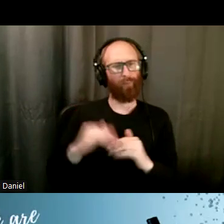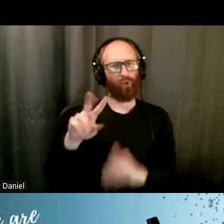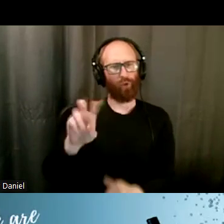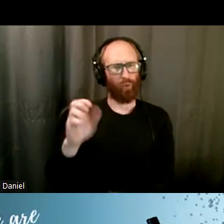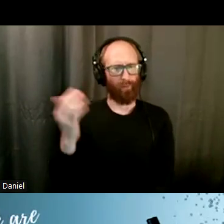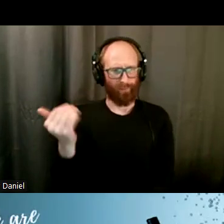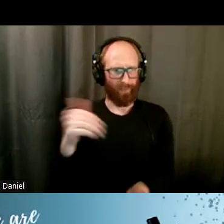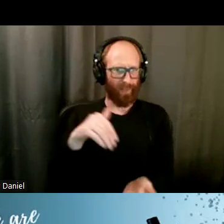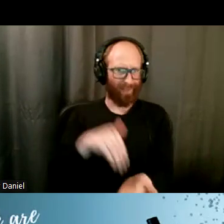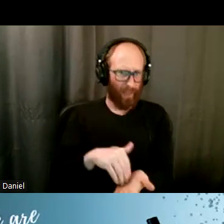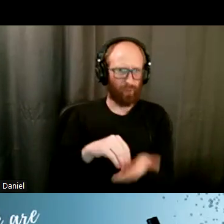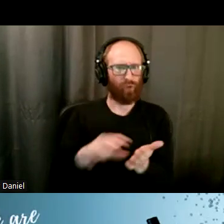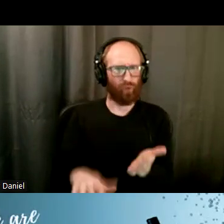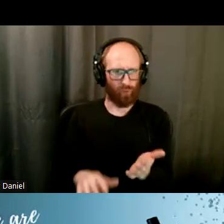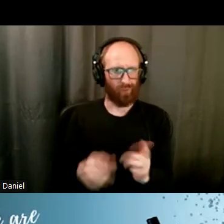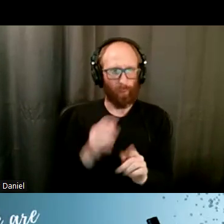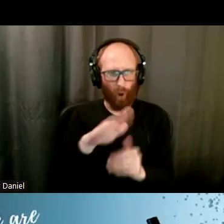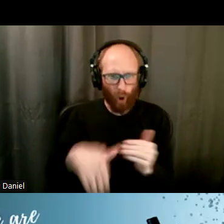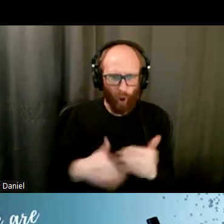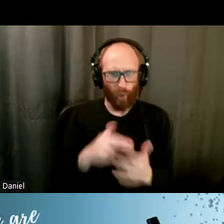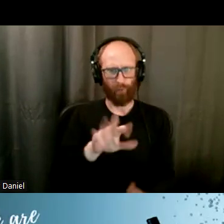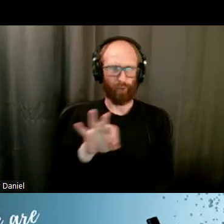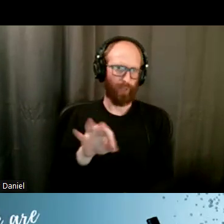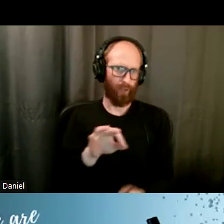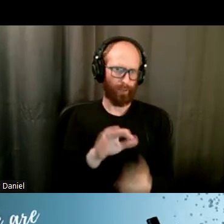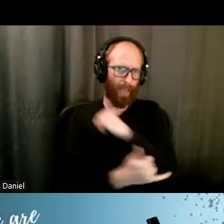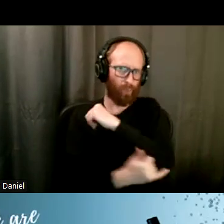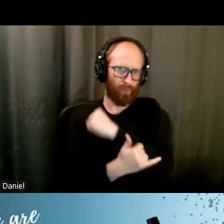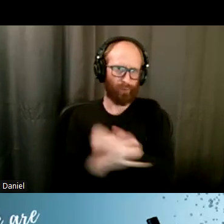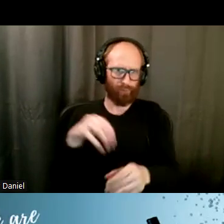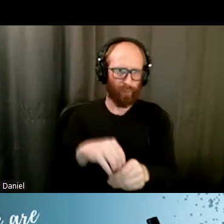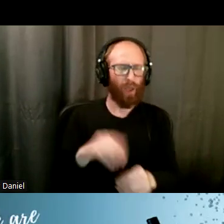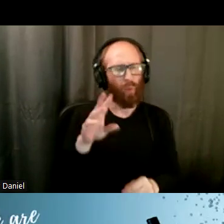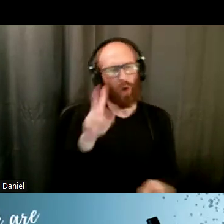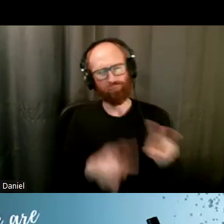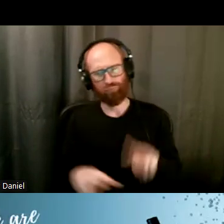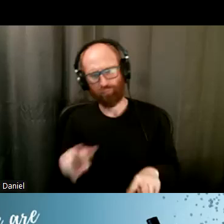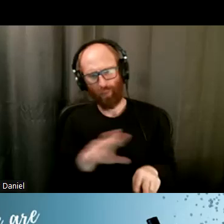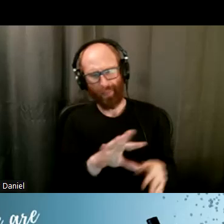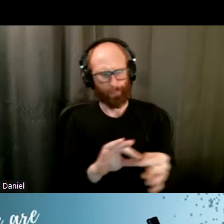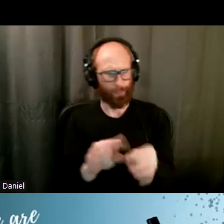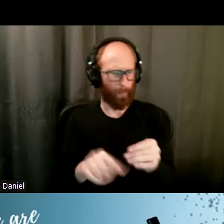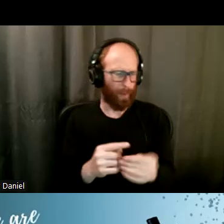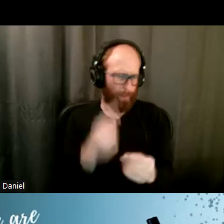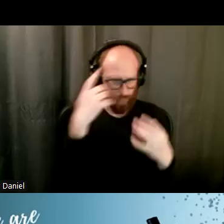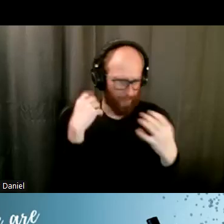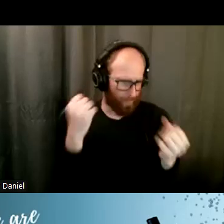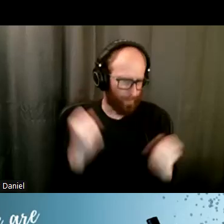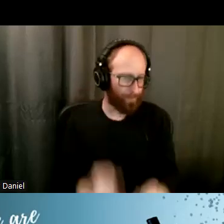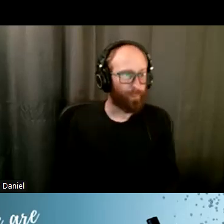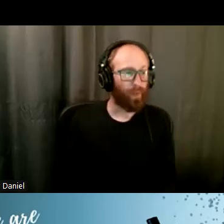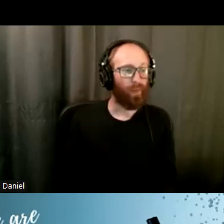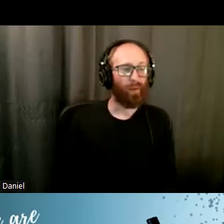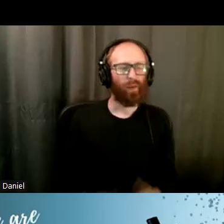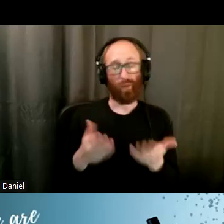And we're going to take a look a little bit at what they're telling us about their mental health. This is statewide data based on